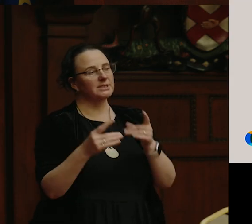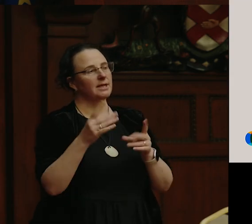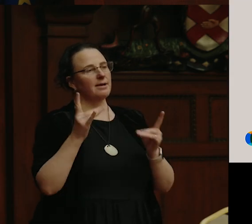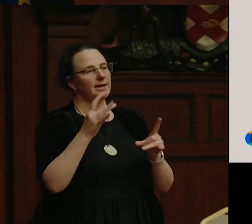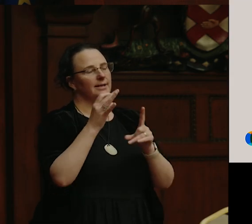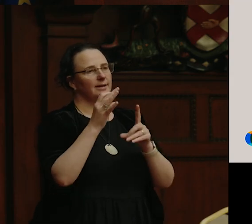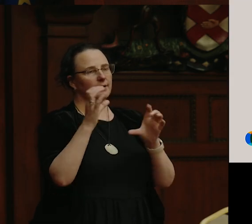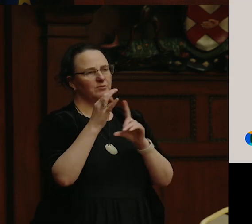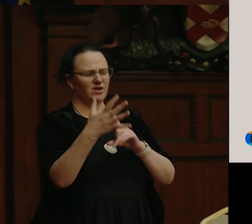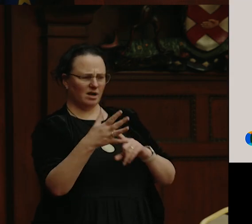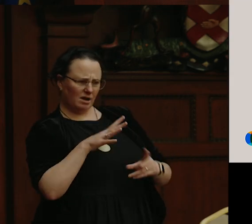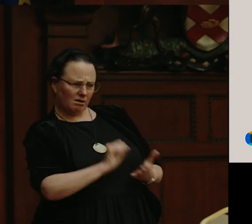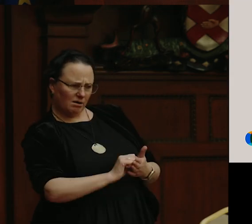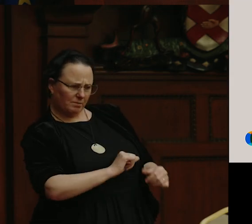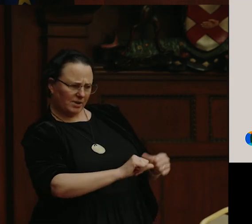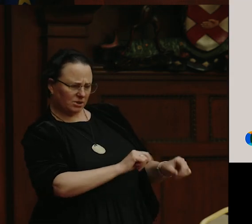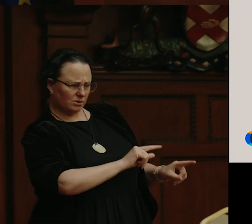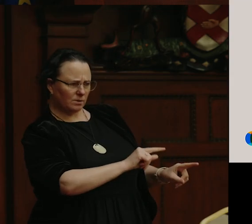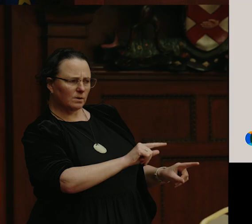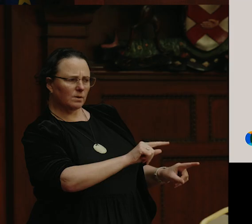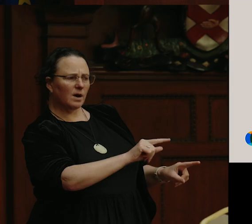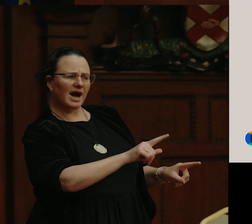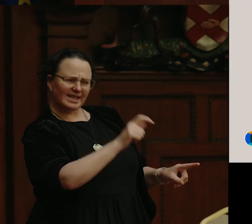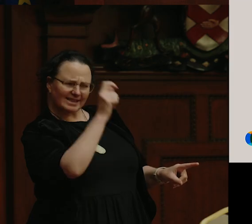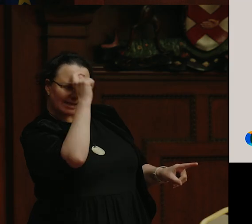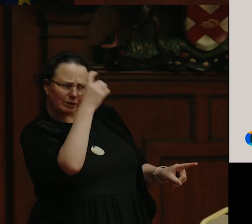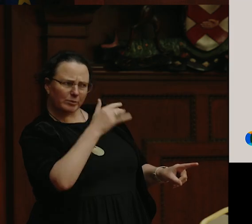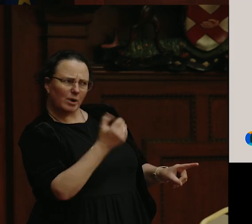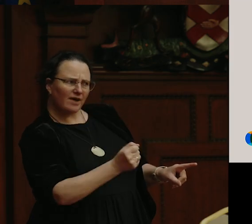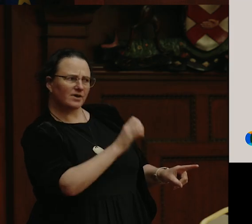recognised the pattern and took it seriously, but the longer routes were marked by,